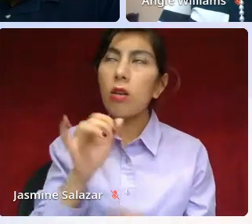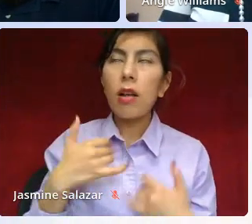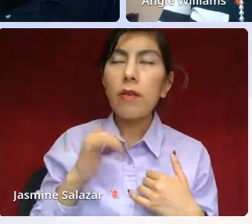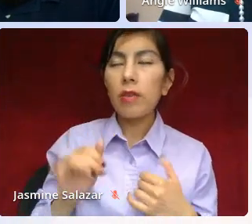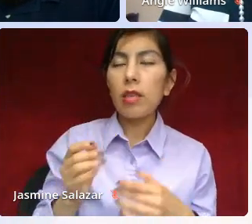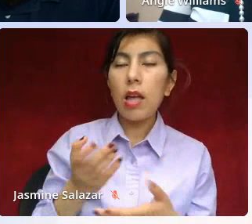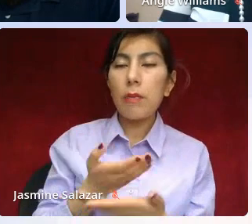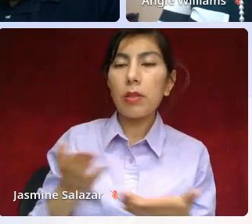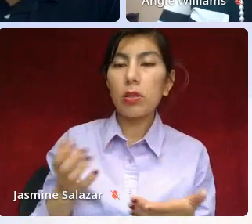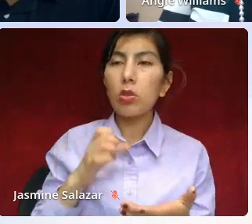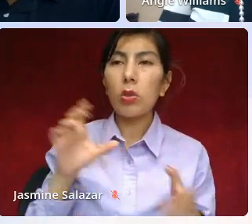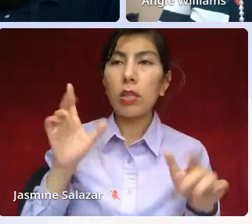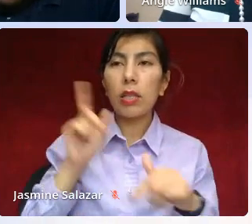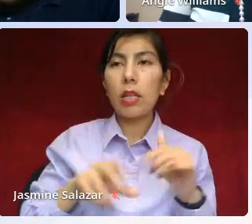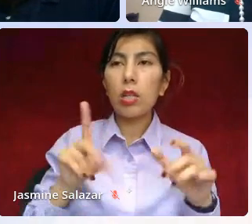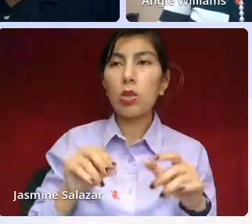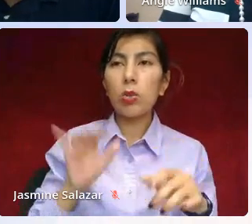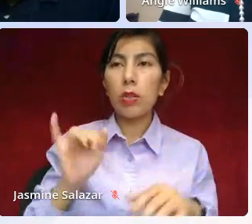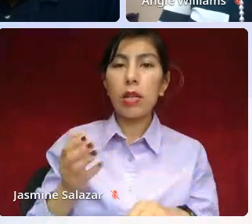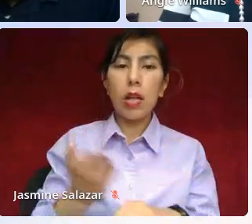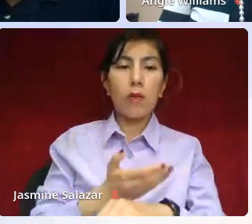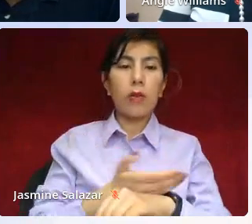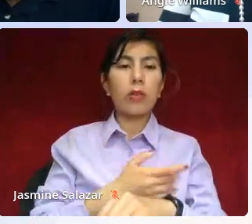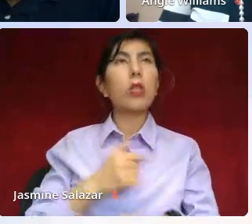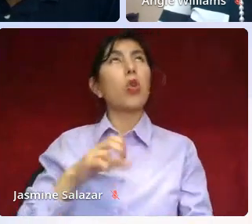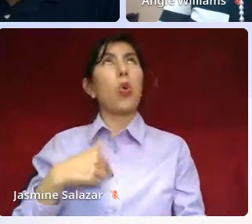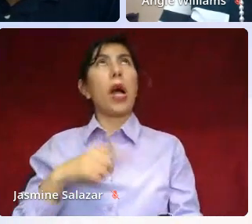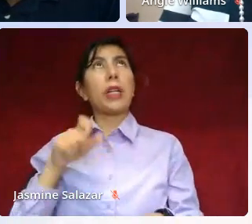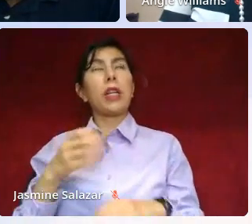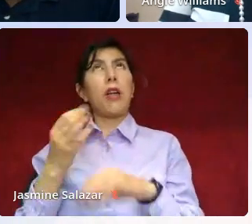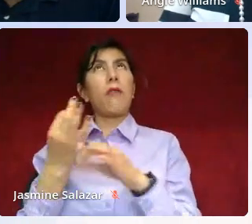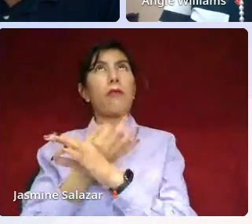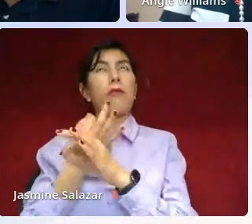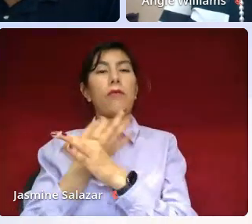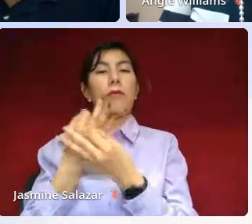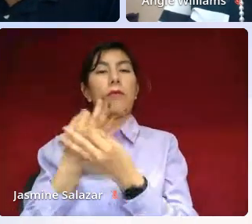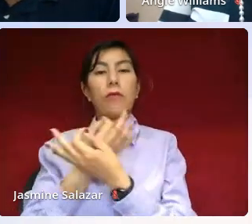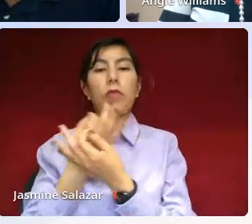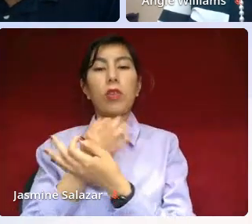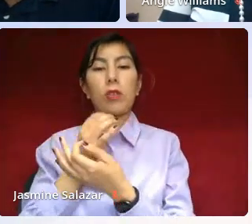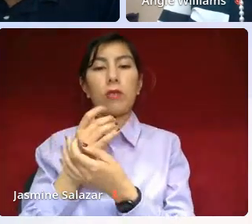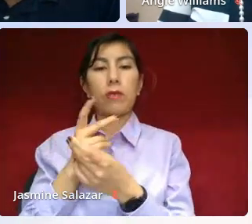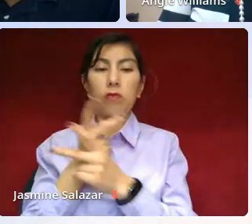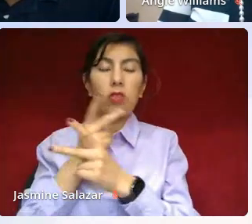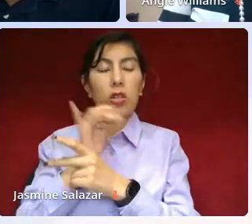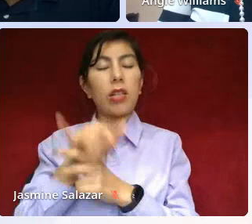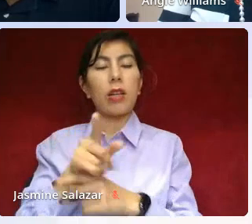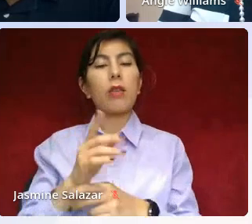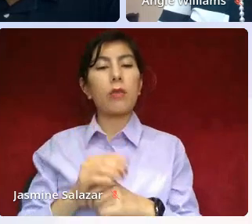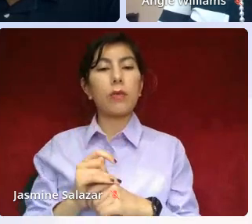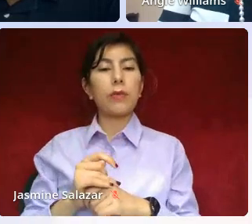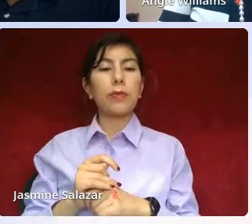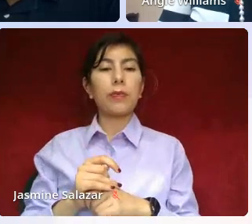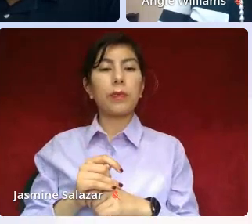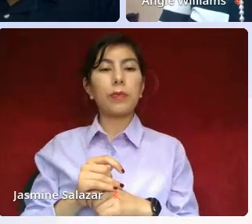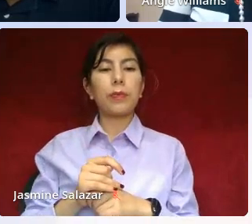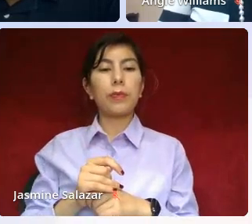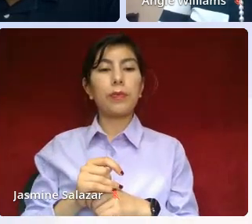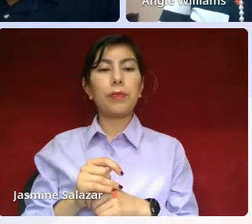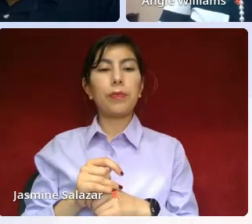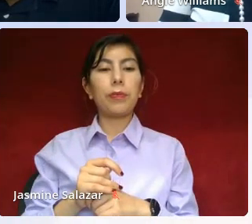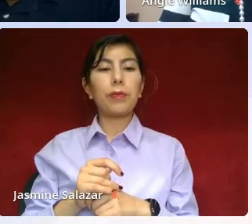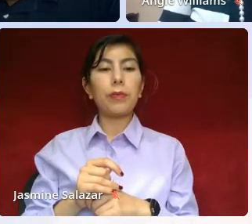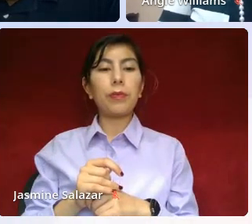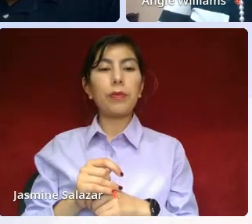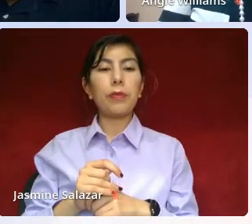can't do that renovation. It's, I got to figure that out. So there's been there is a question that I had told you all I